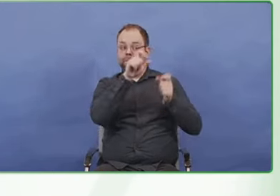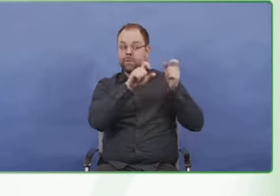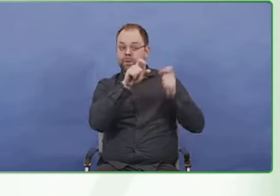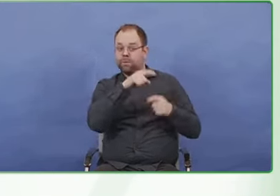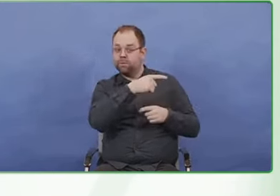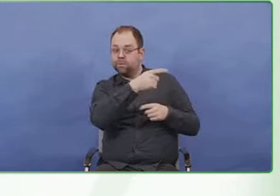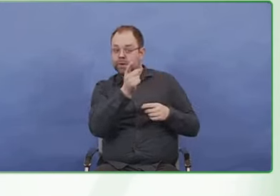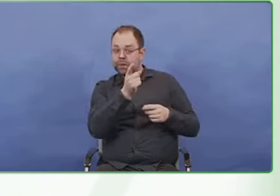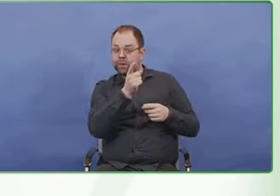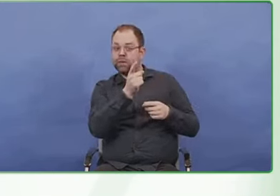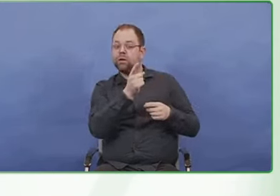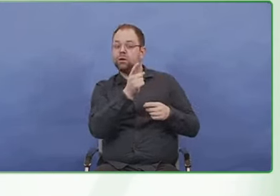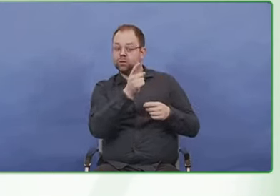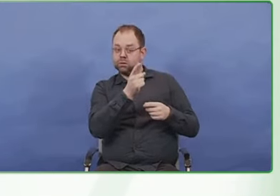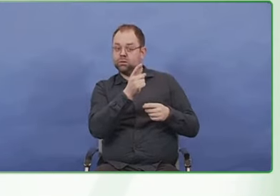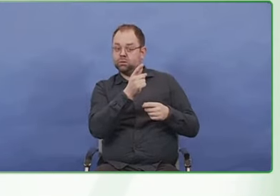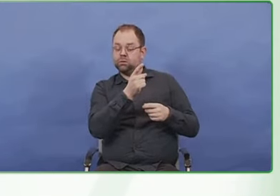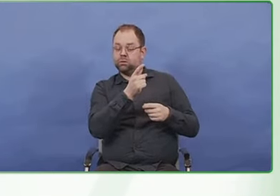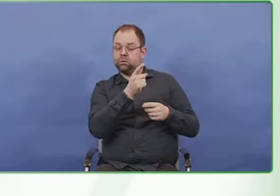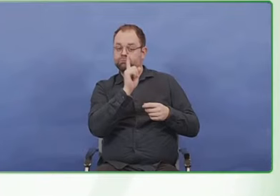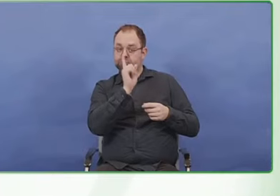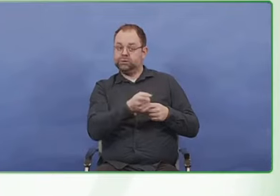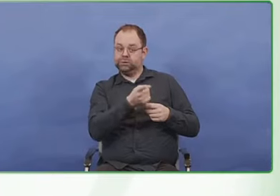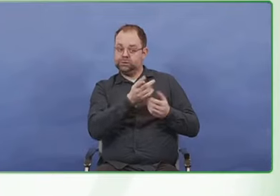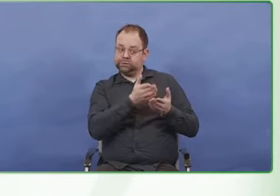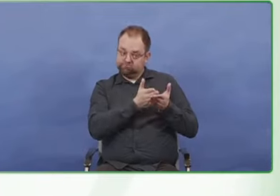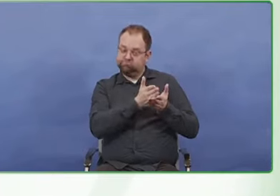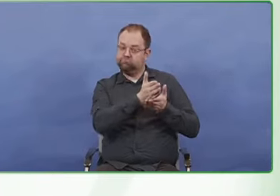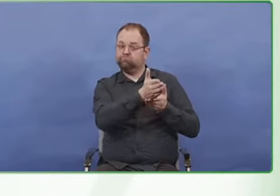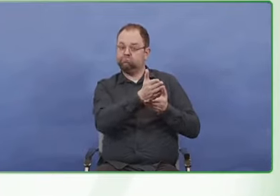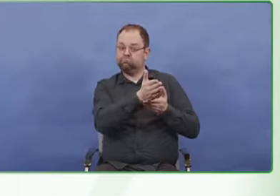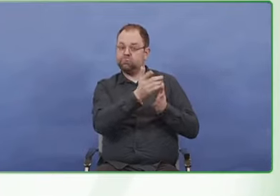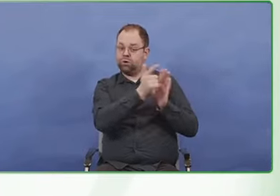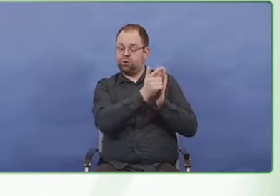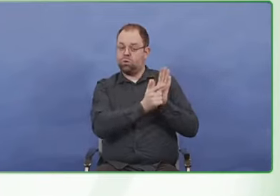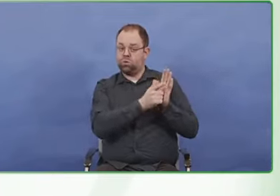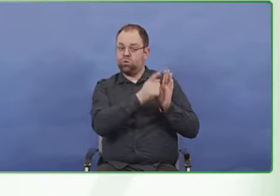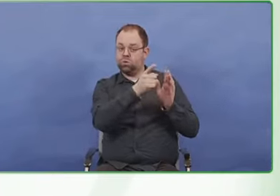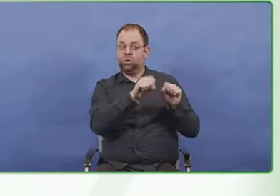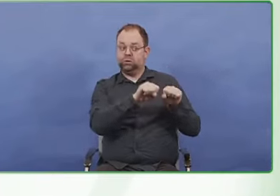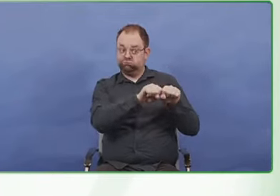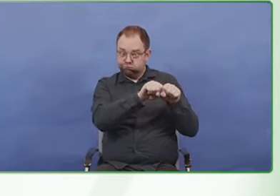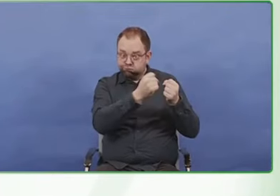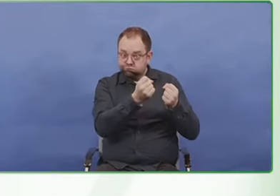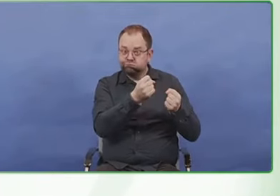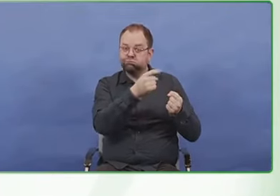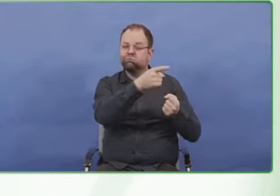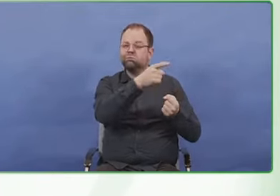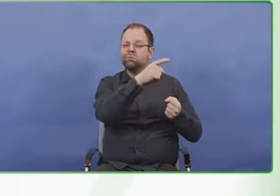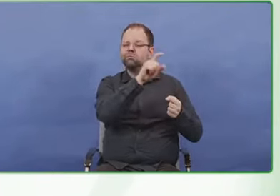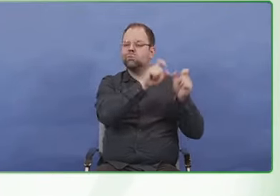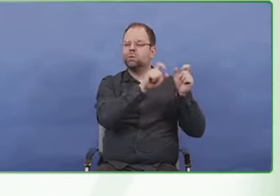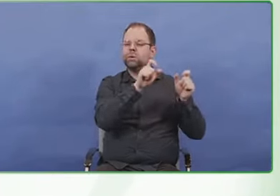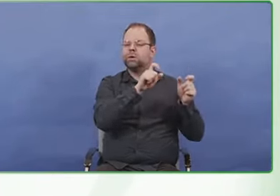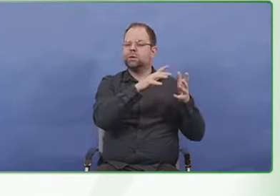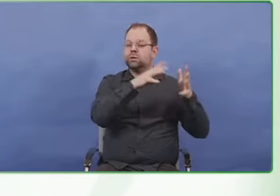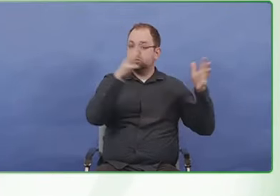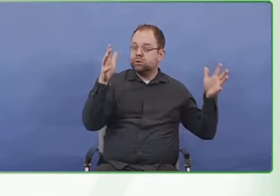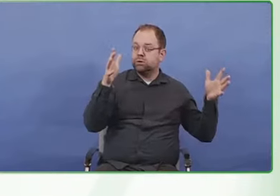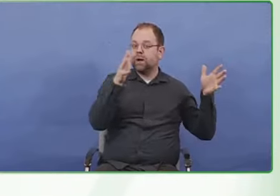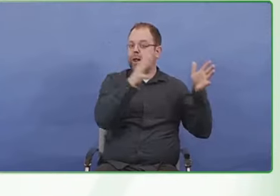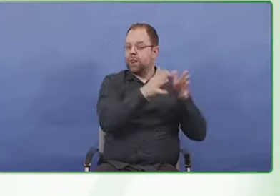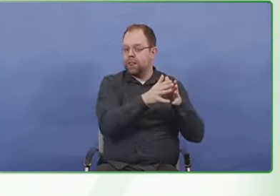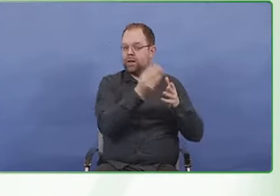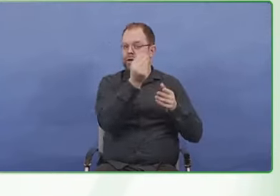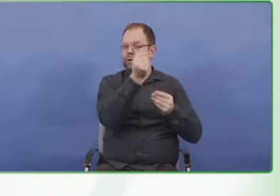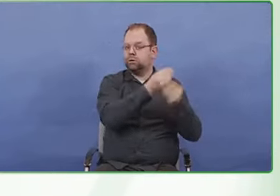expert but still committed accessibility violations, the violations would be seen not as